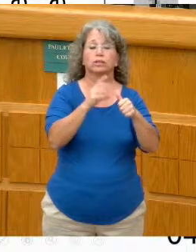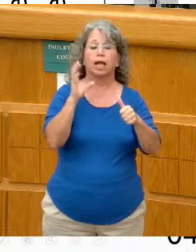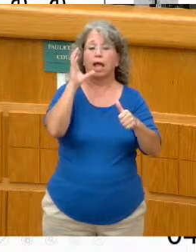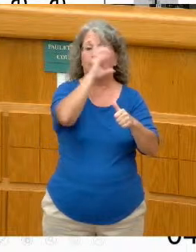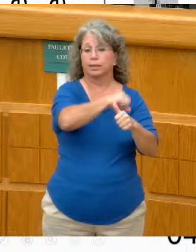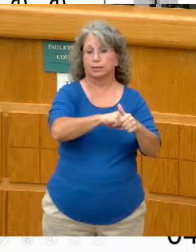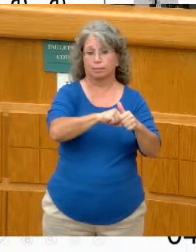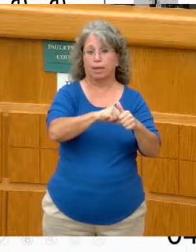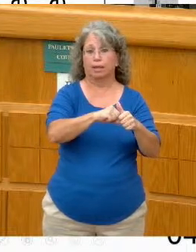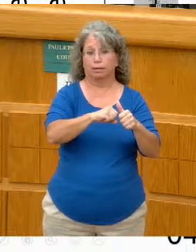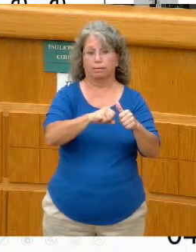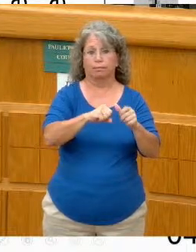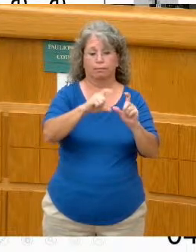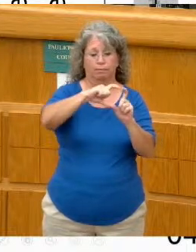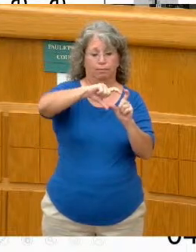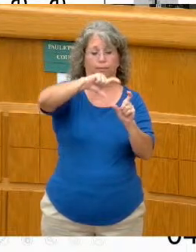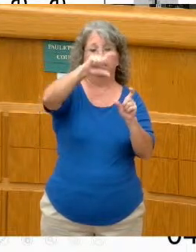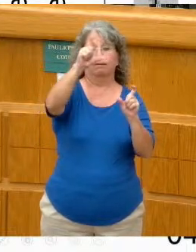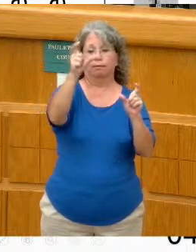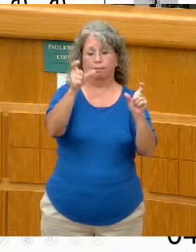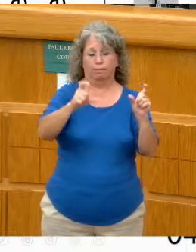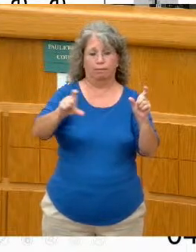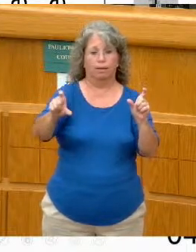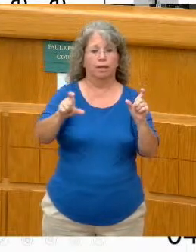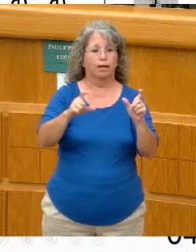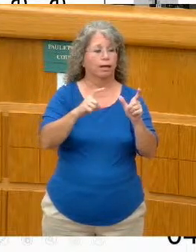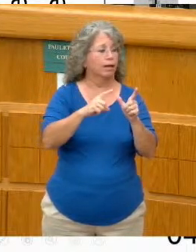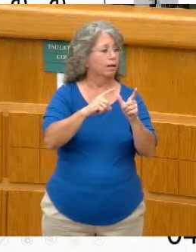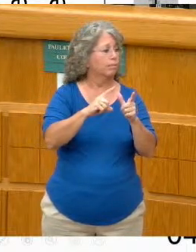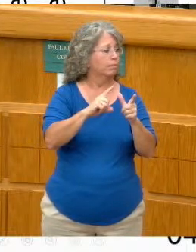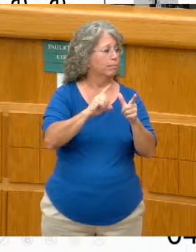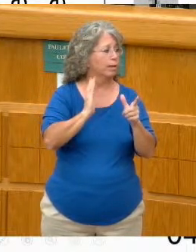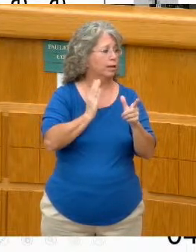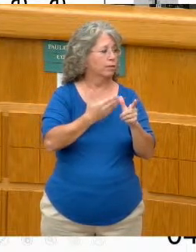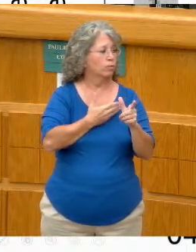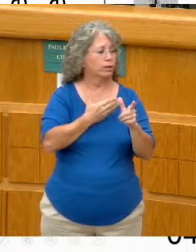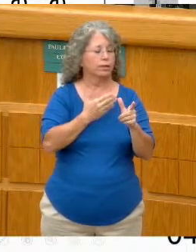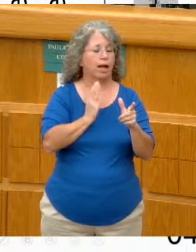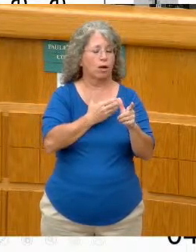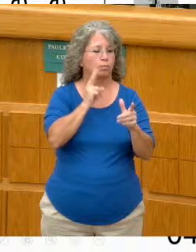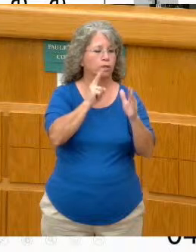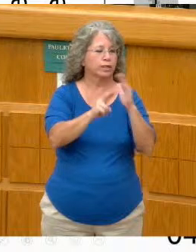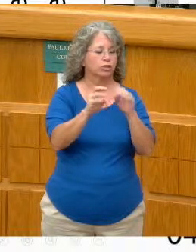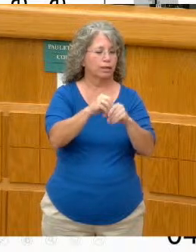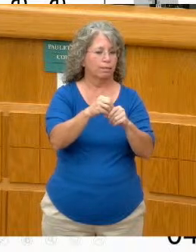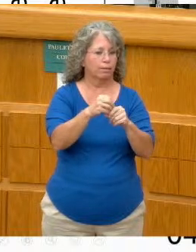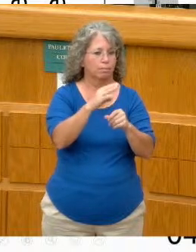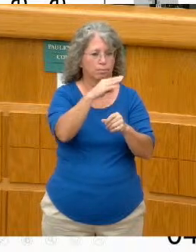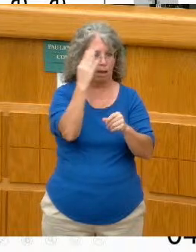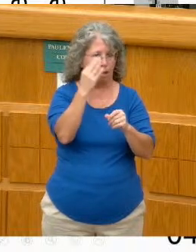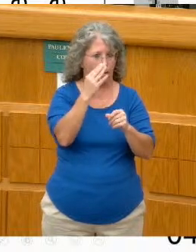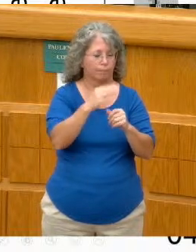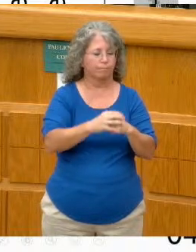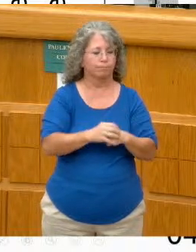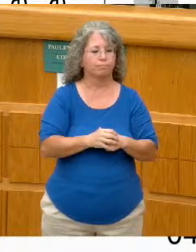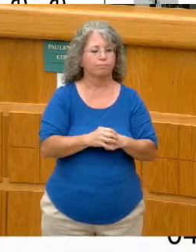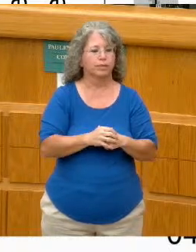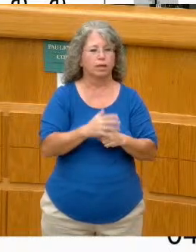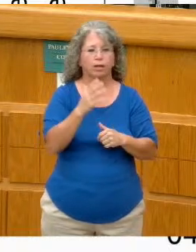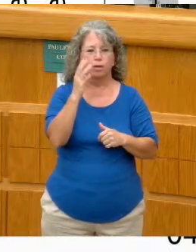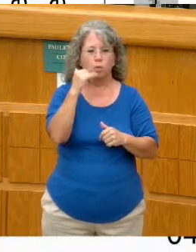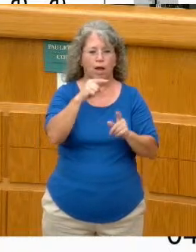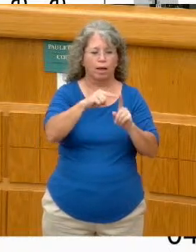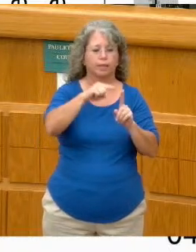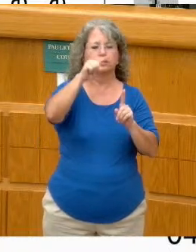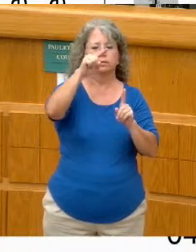in the grays. The reason why you see it jumping up and down is that this model is parameterized by both